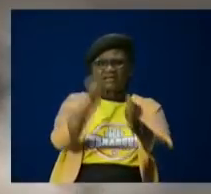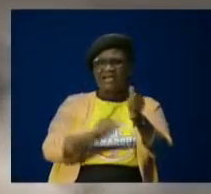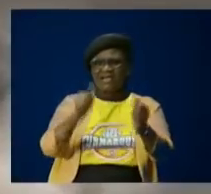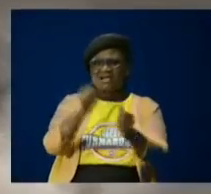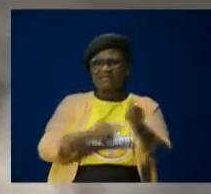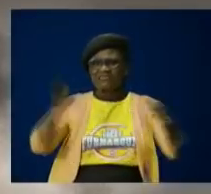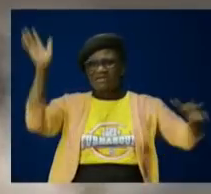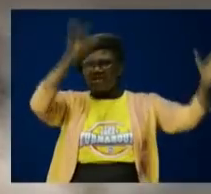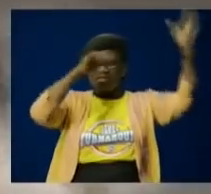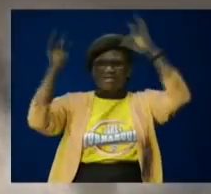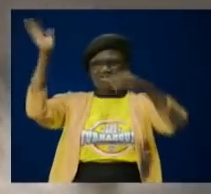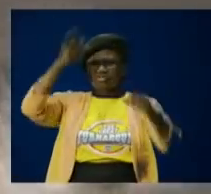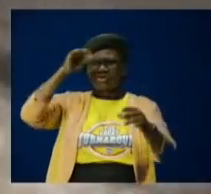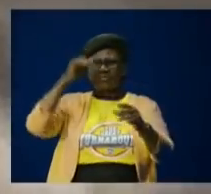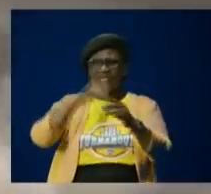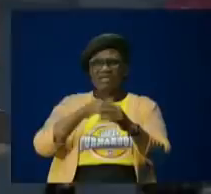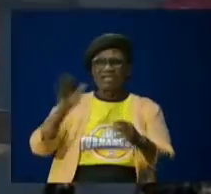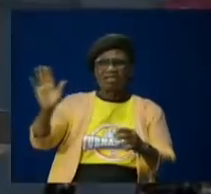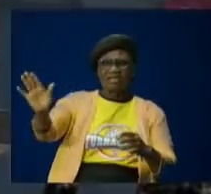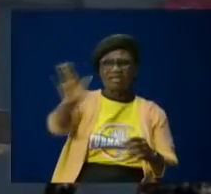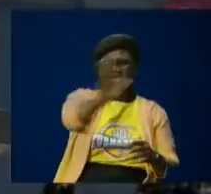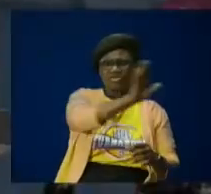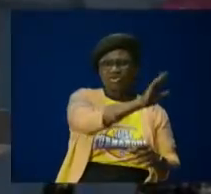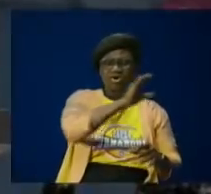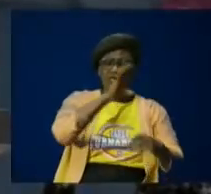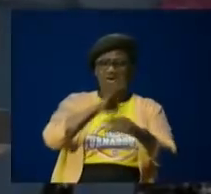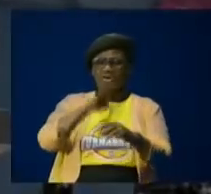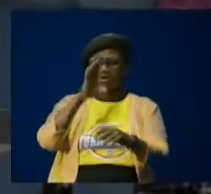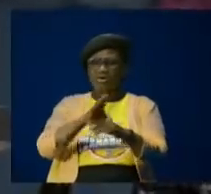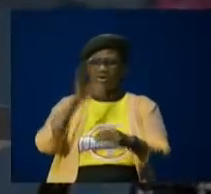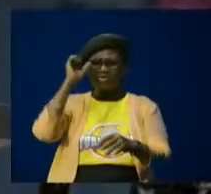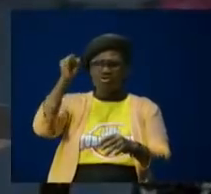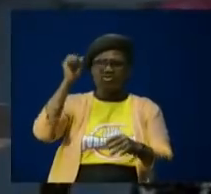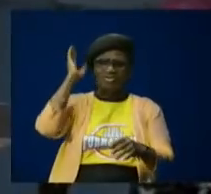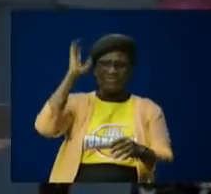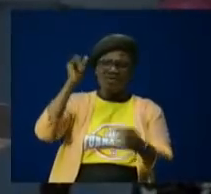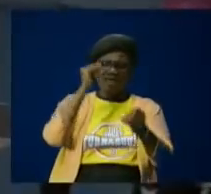Every storm in your churches will end tonight.